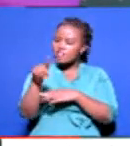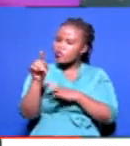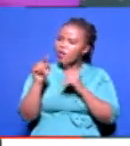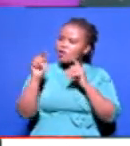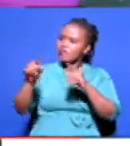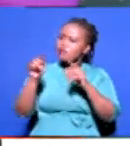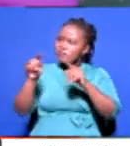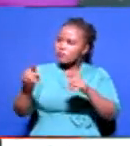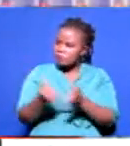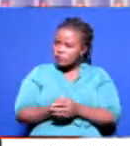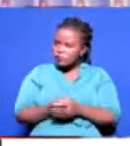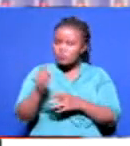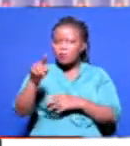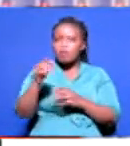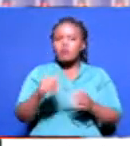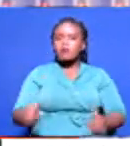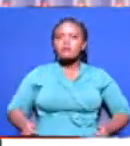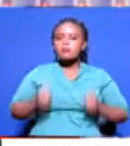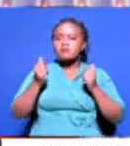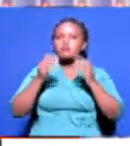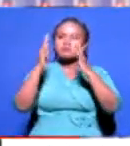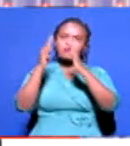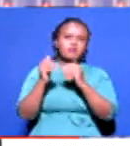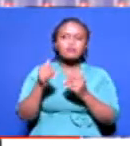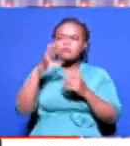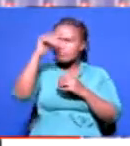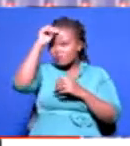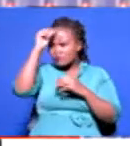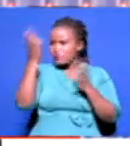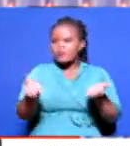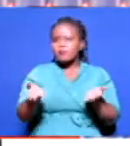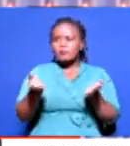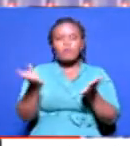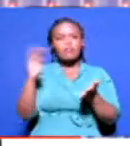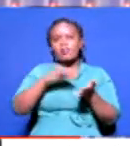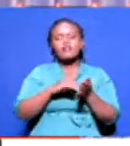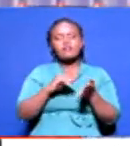in a house of that state. When does it become deep?